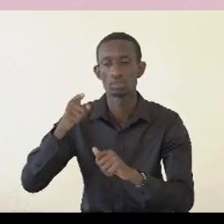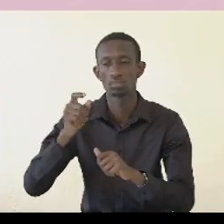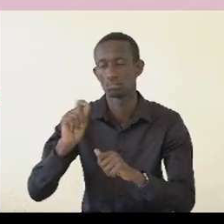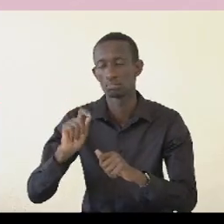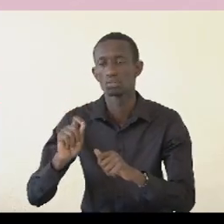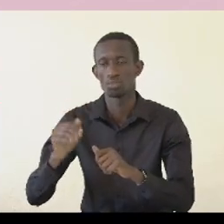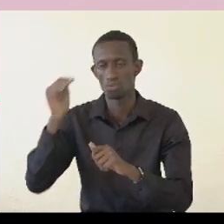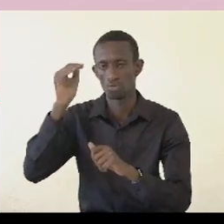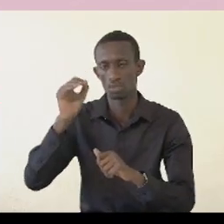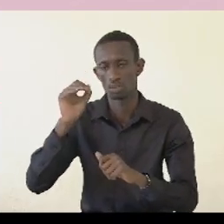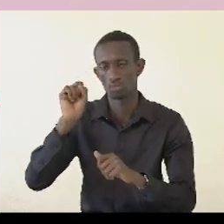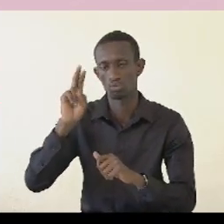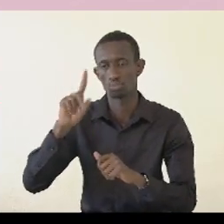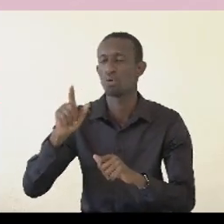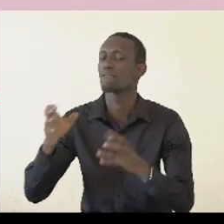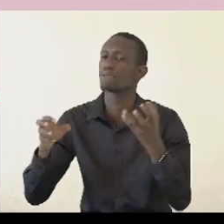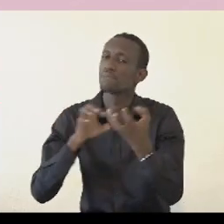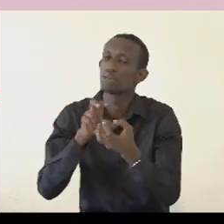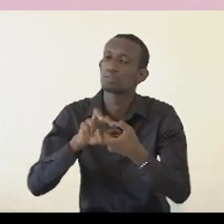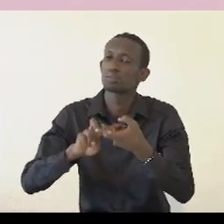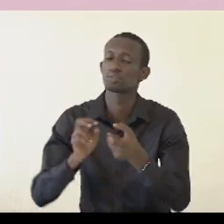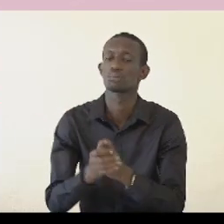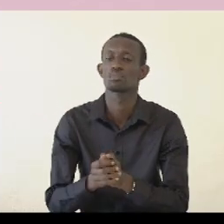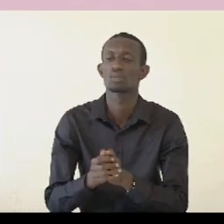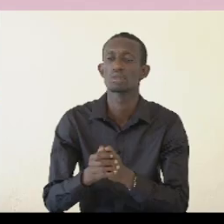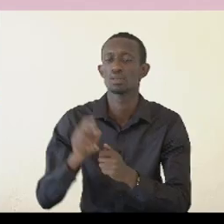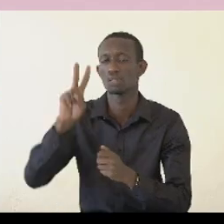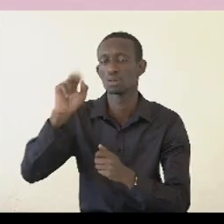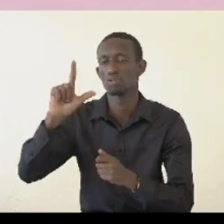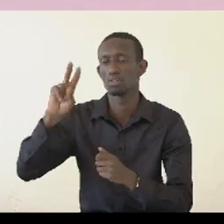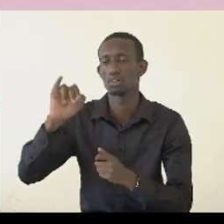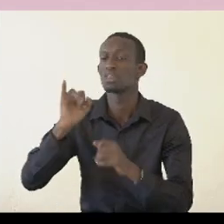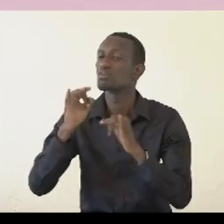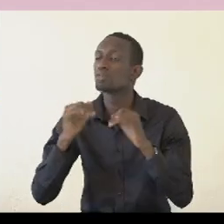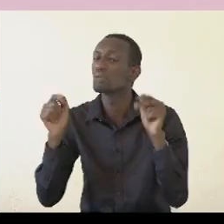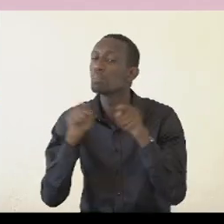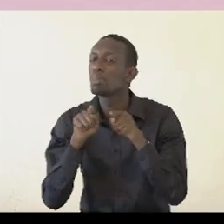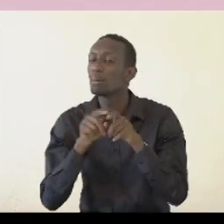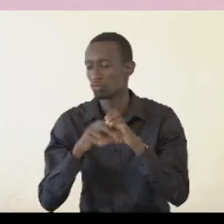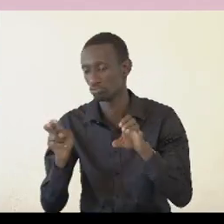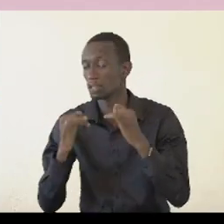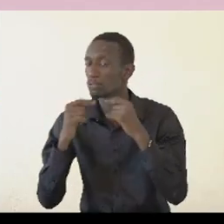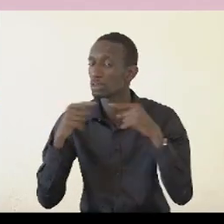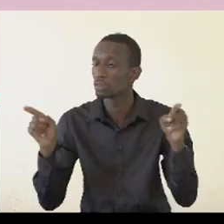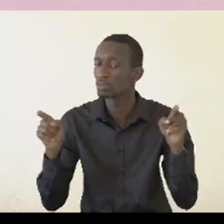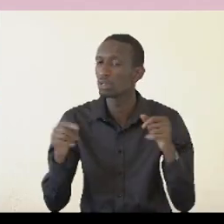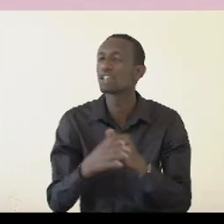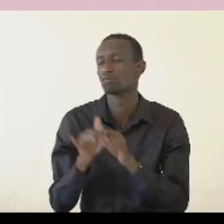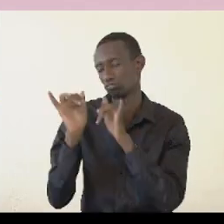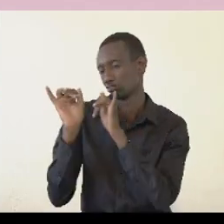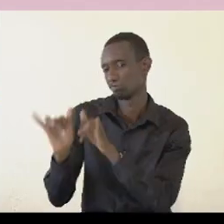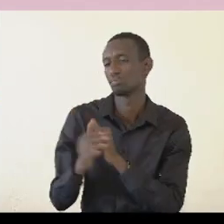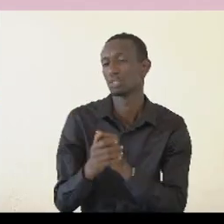the superscripts and you interchange the valences. If they are similar, you remove them. If they are different, they stay